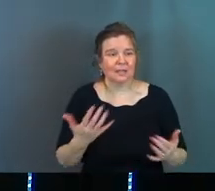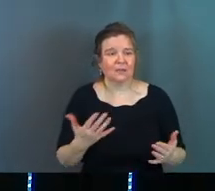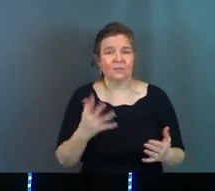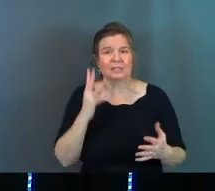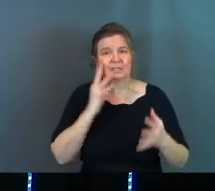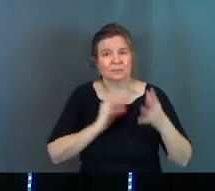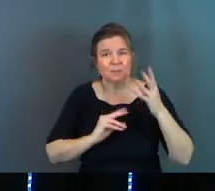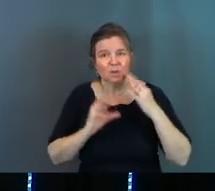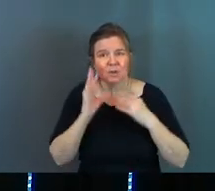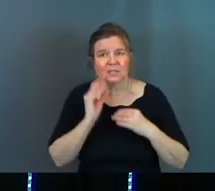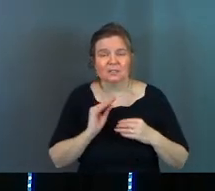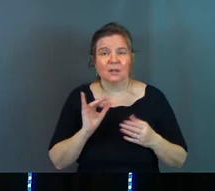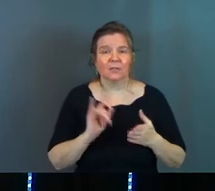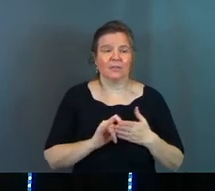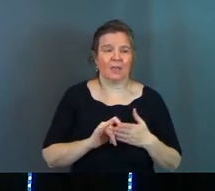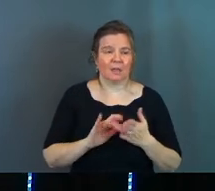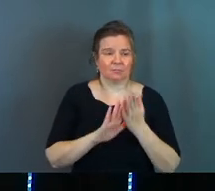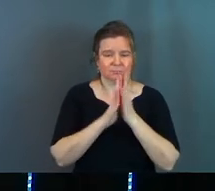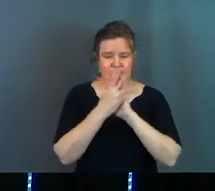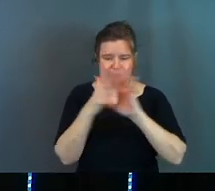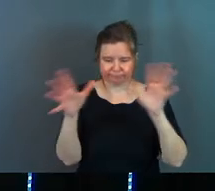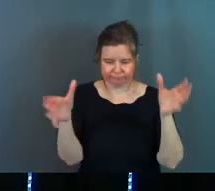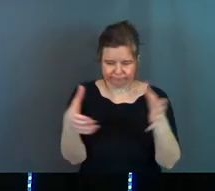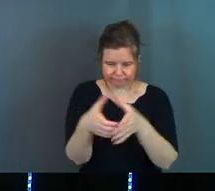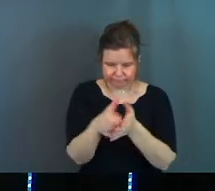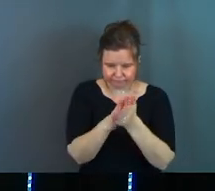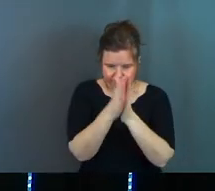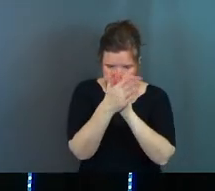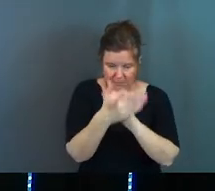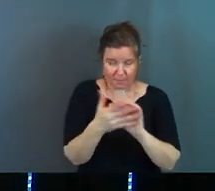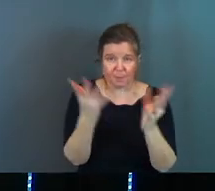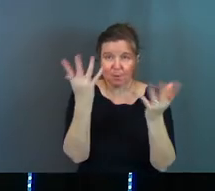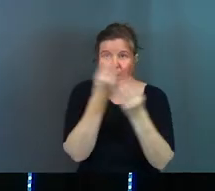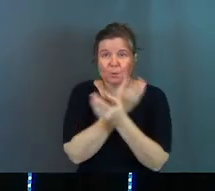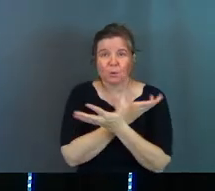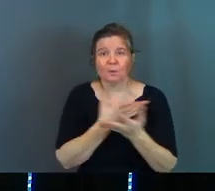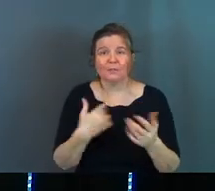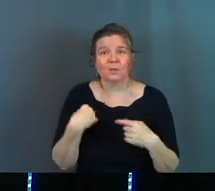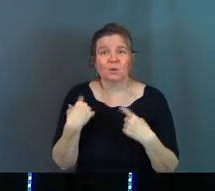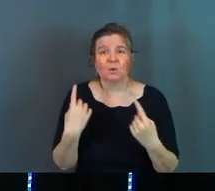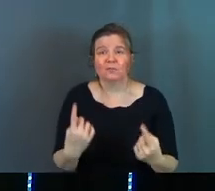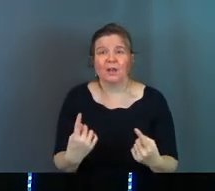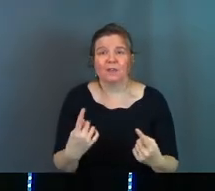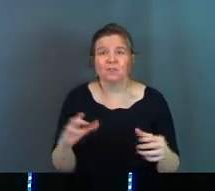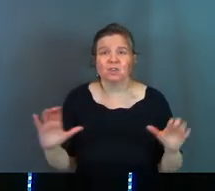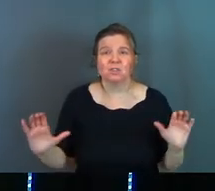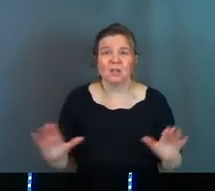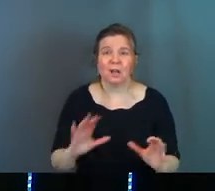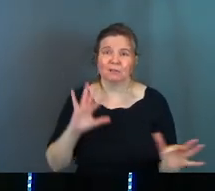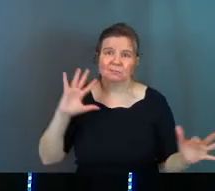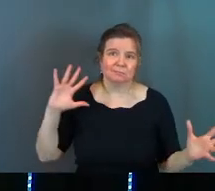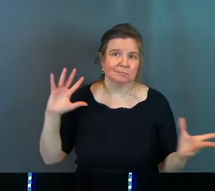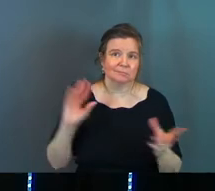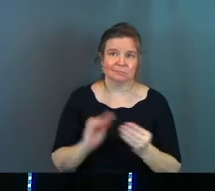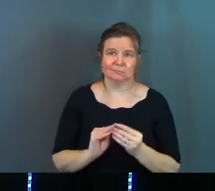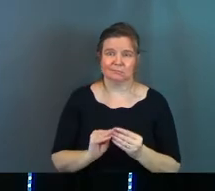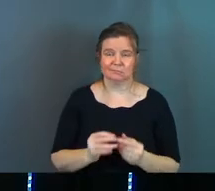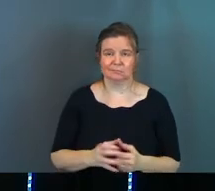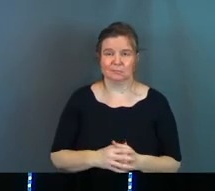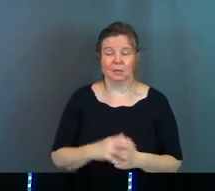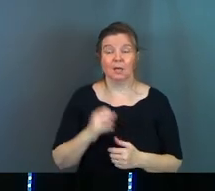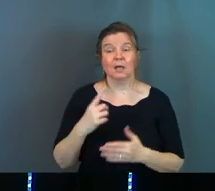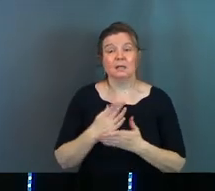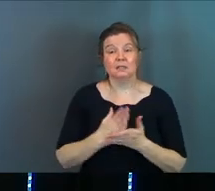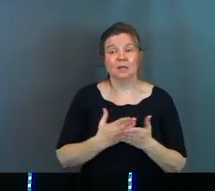single experience that comes together and it becomes the most beautiful thing that you've ever done.